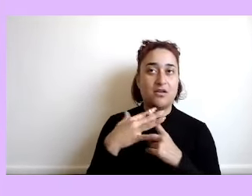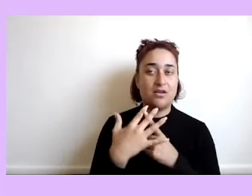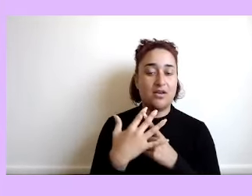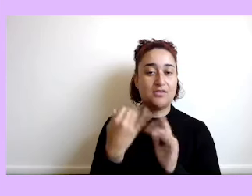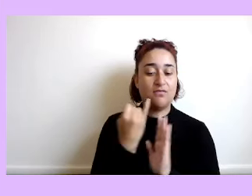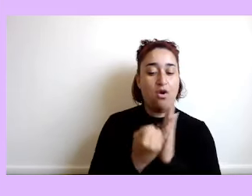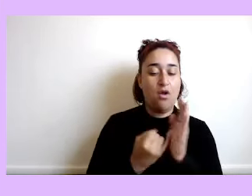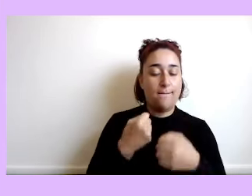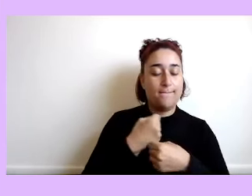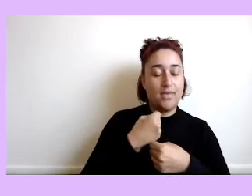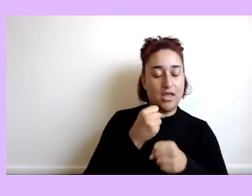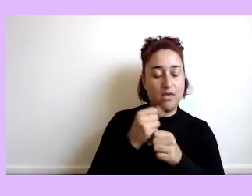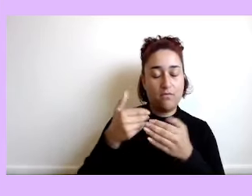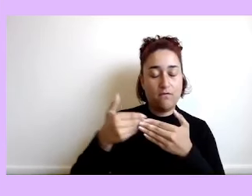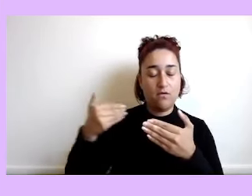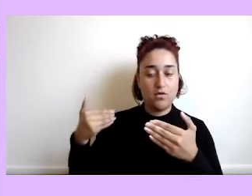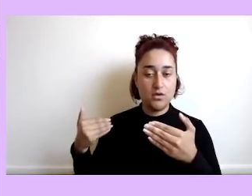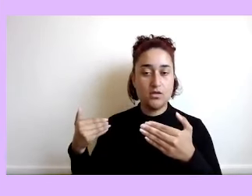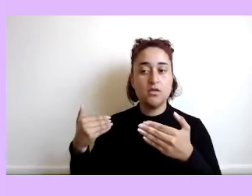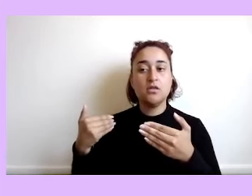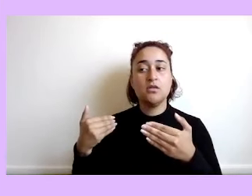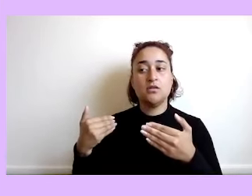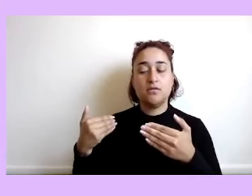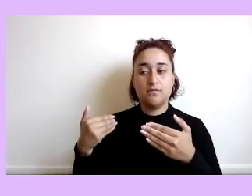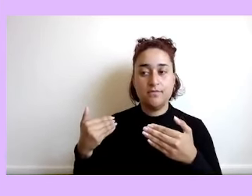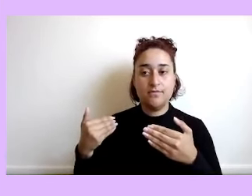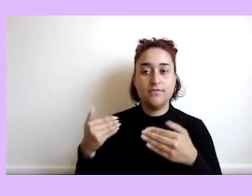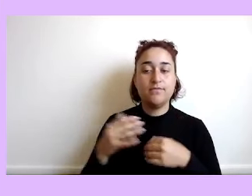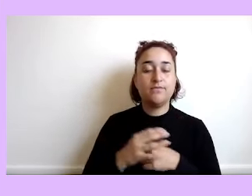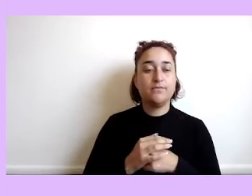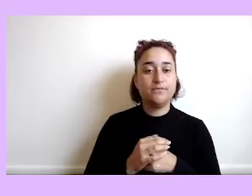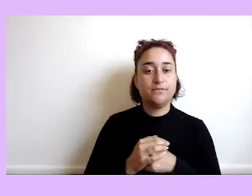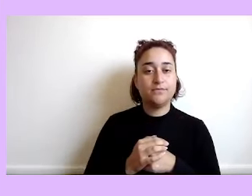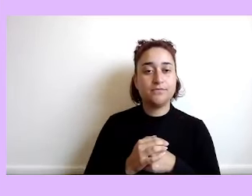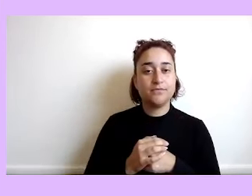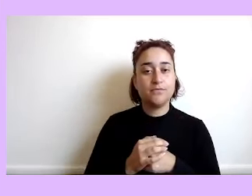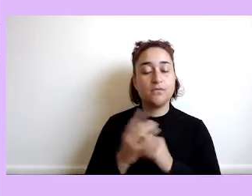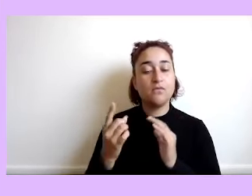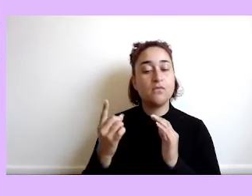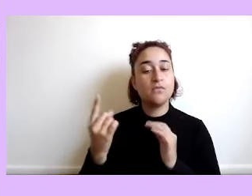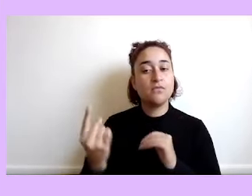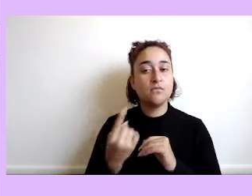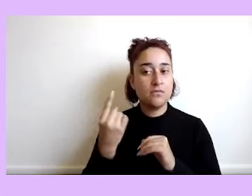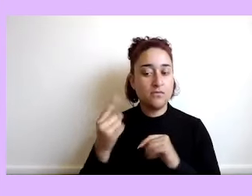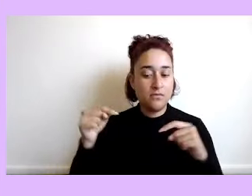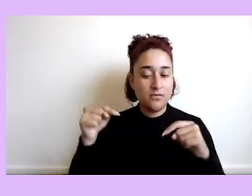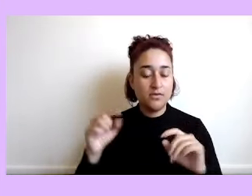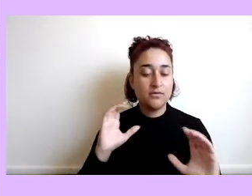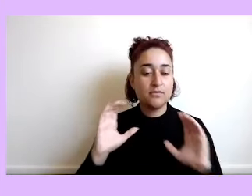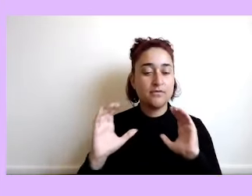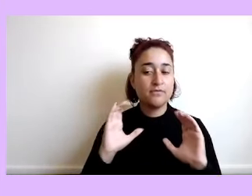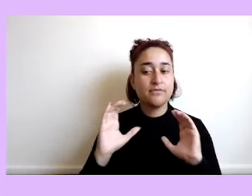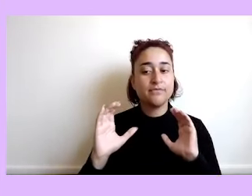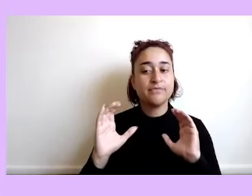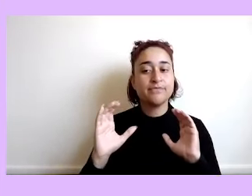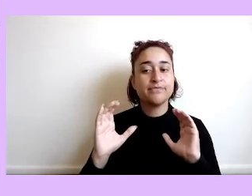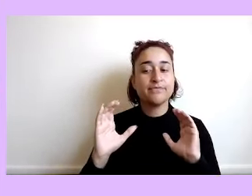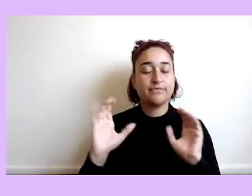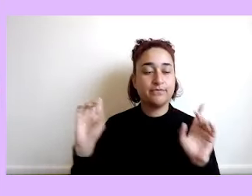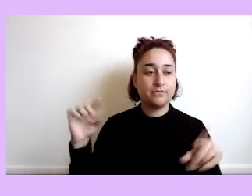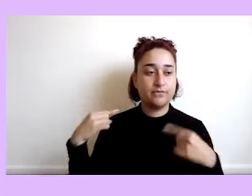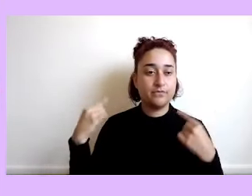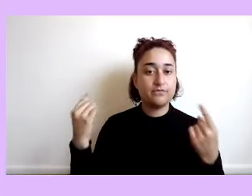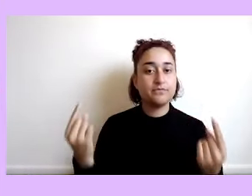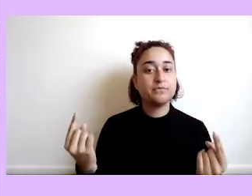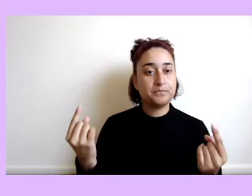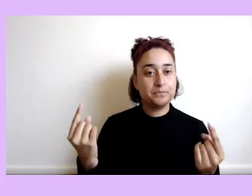making all the time, but something in this conversation, having been